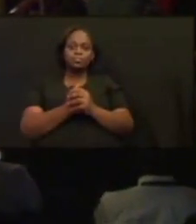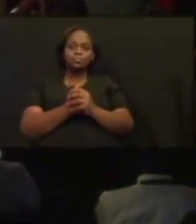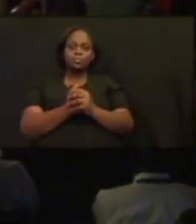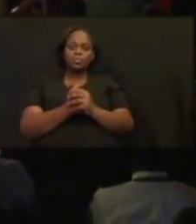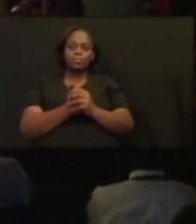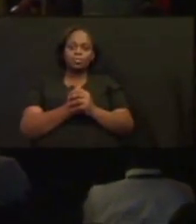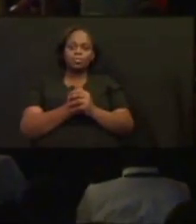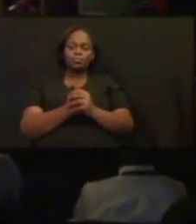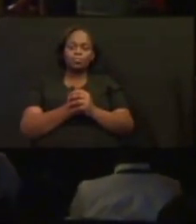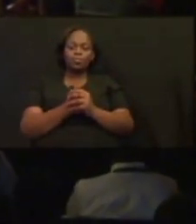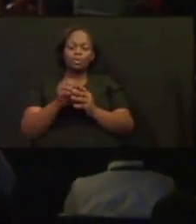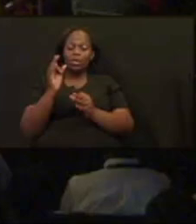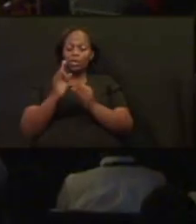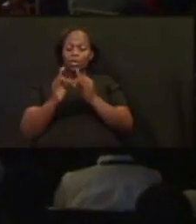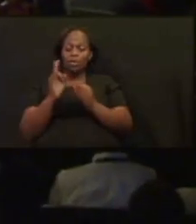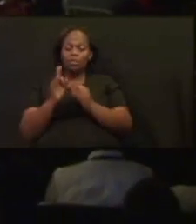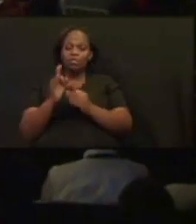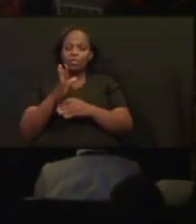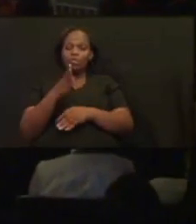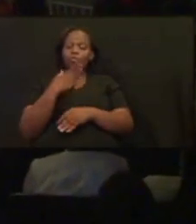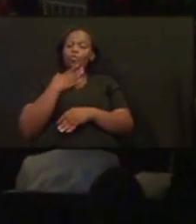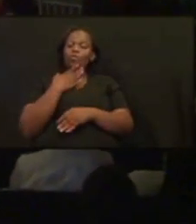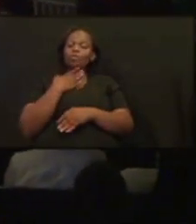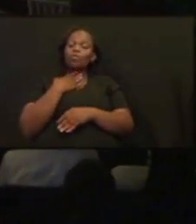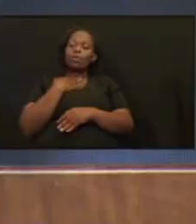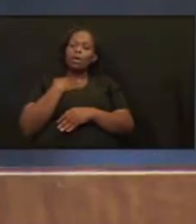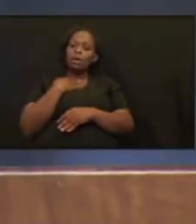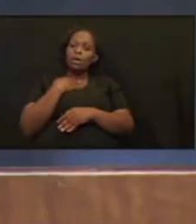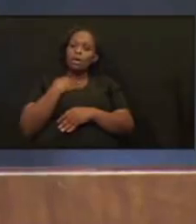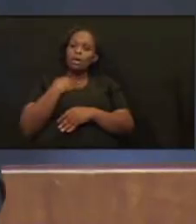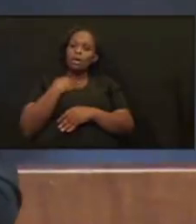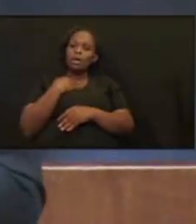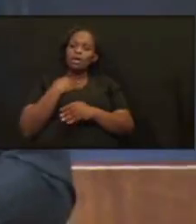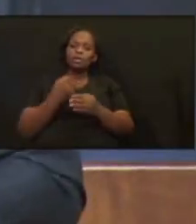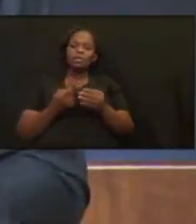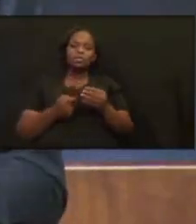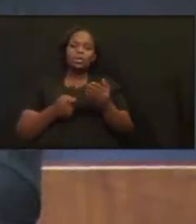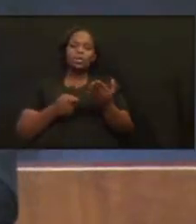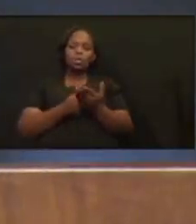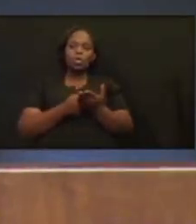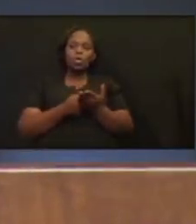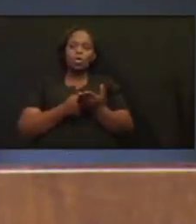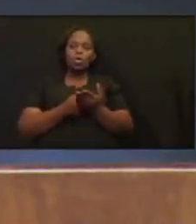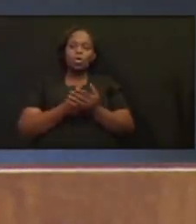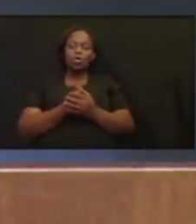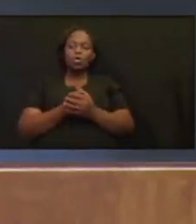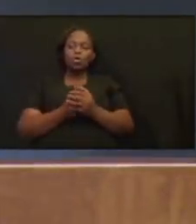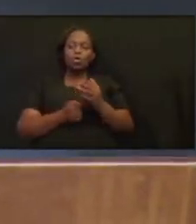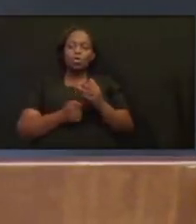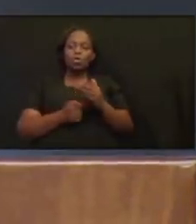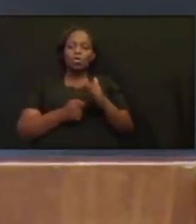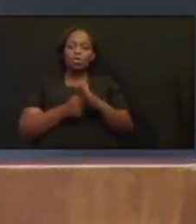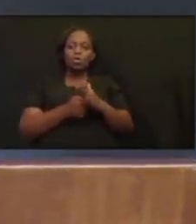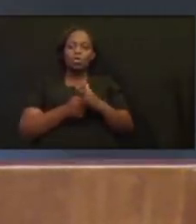And if you decide to lock your door and run away from church, you will turn and find him there personally.